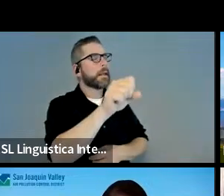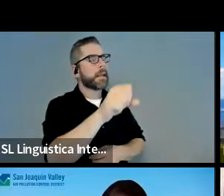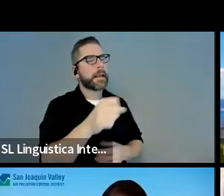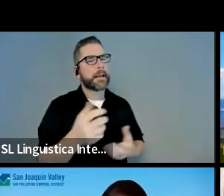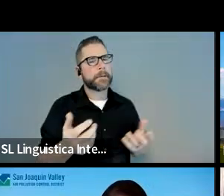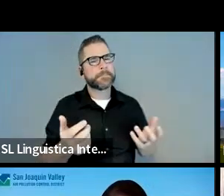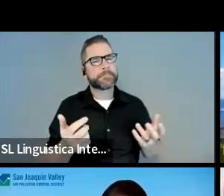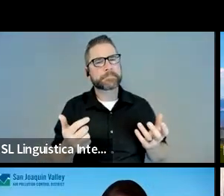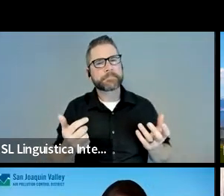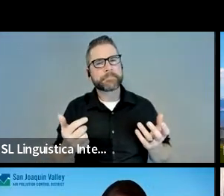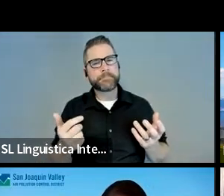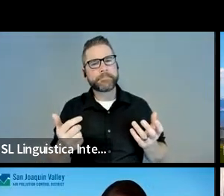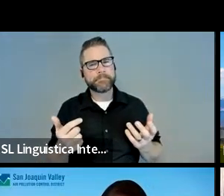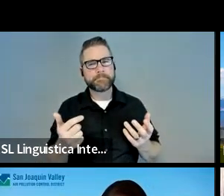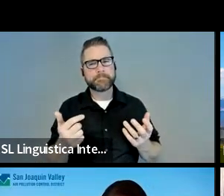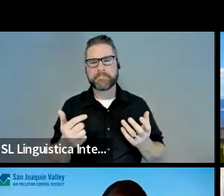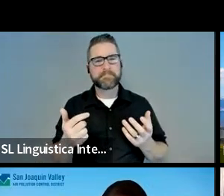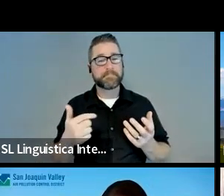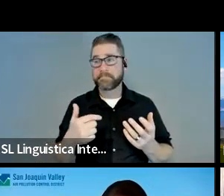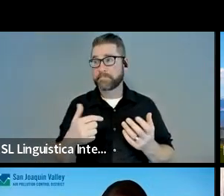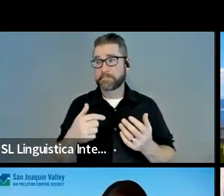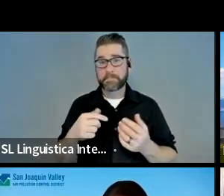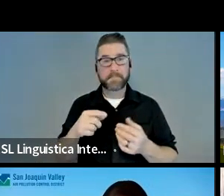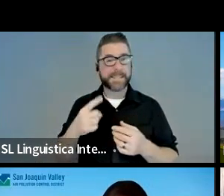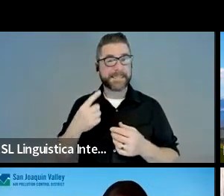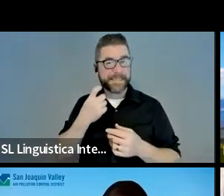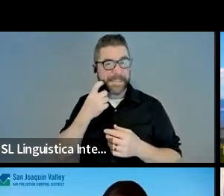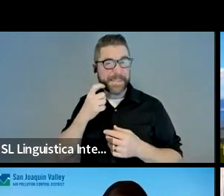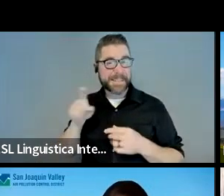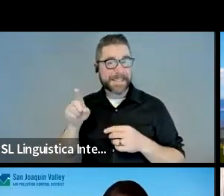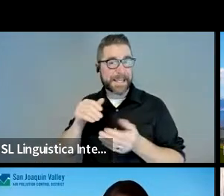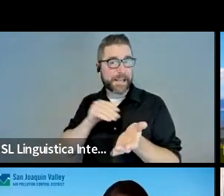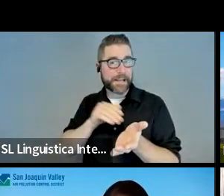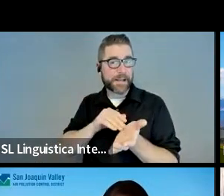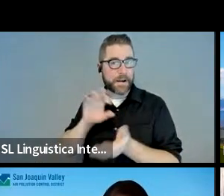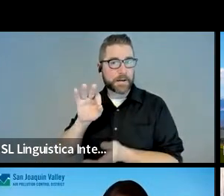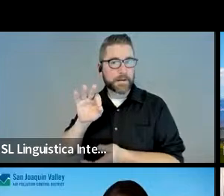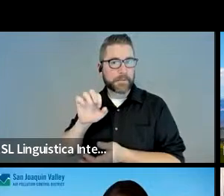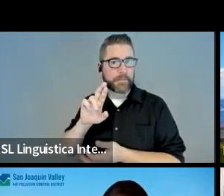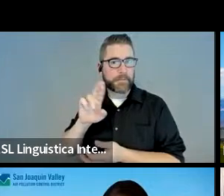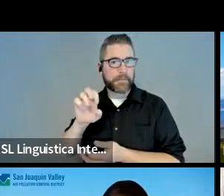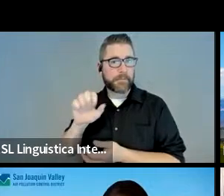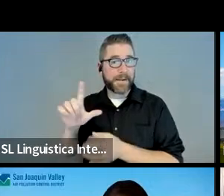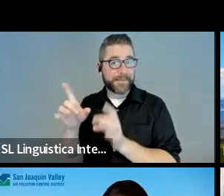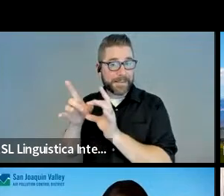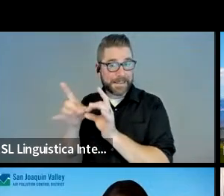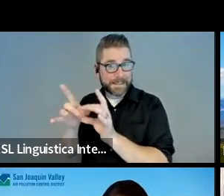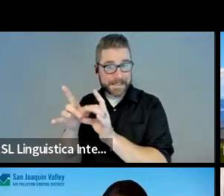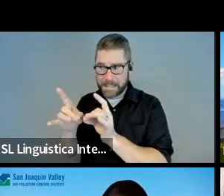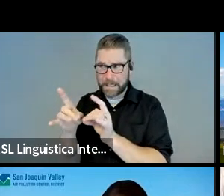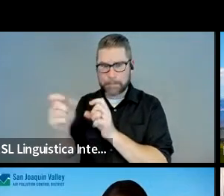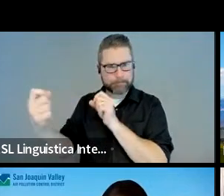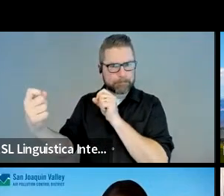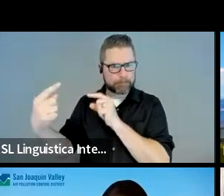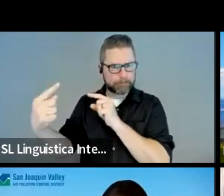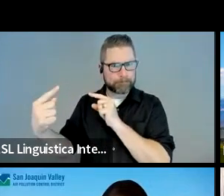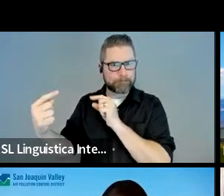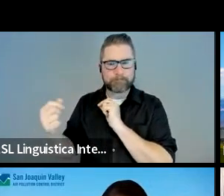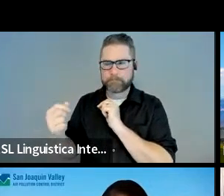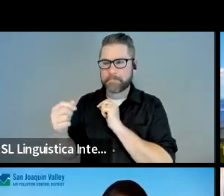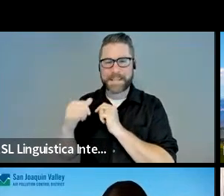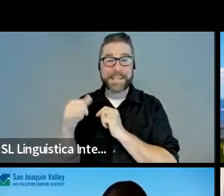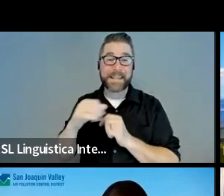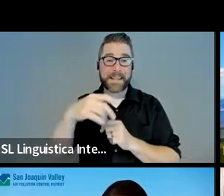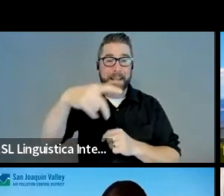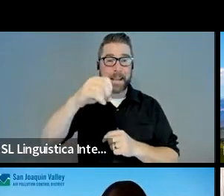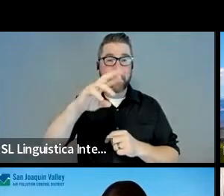to echo what Dr. Farrell just said. The utilizing the port was lovely. They